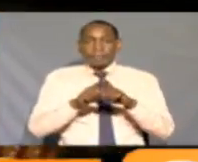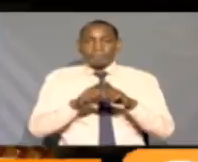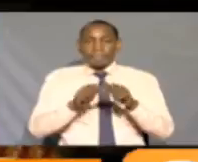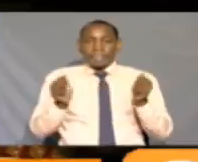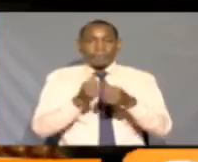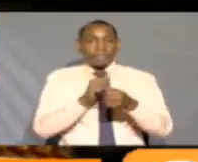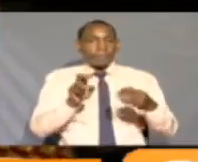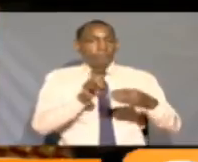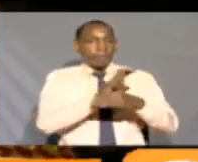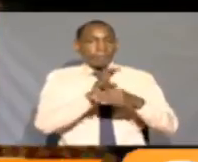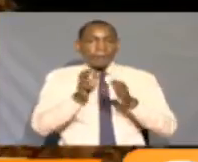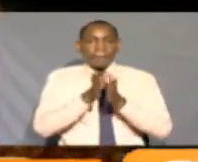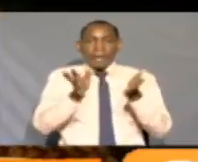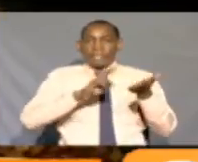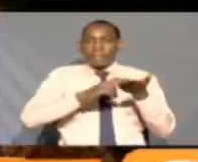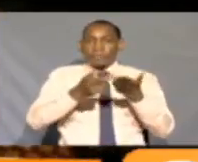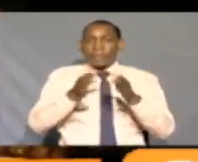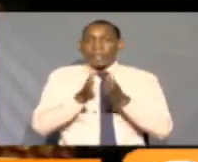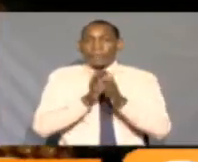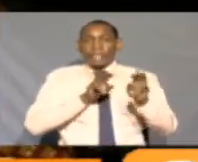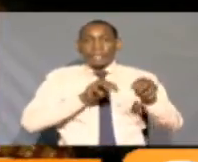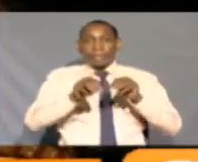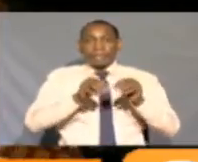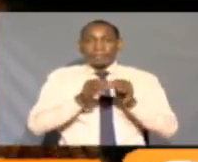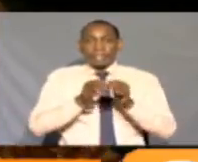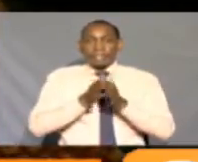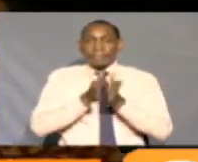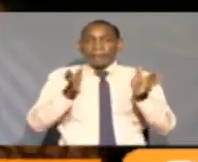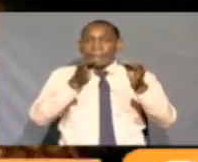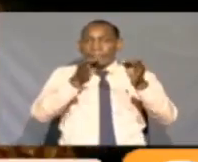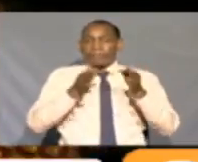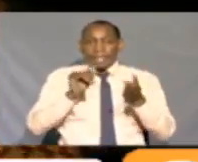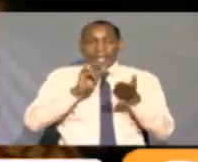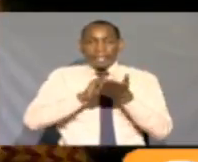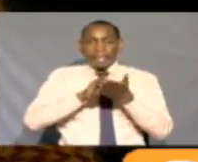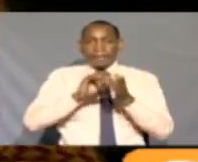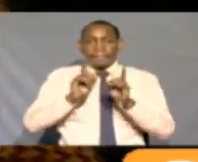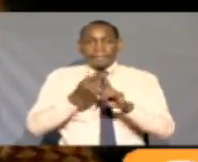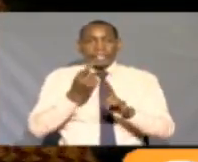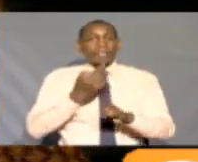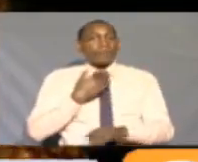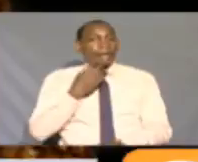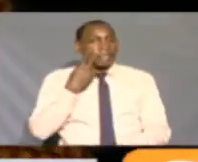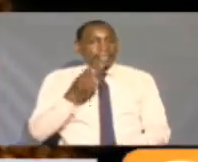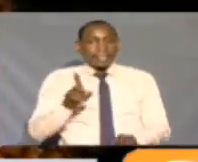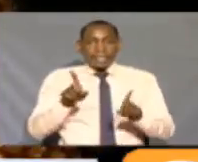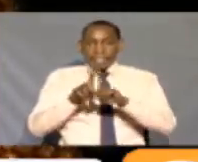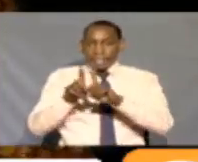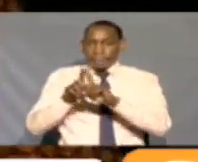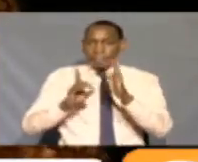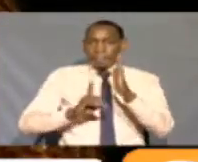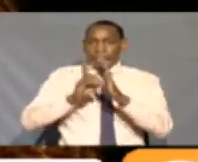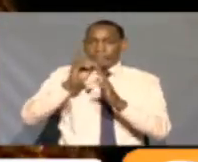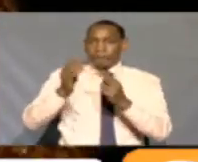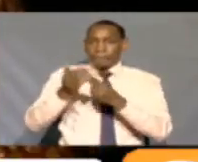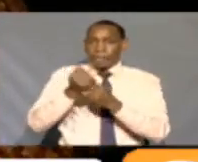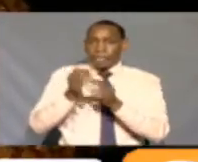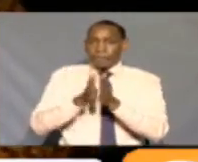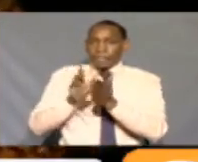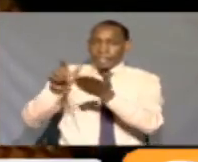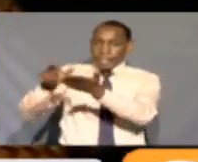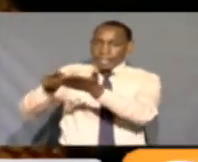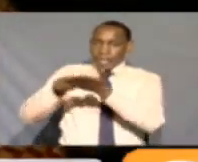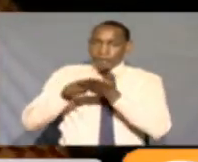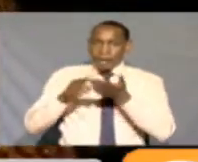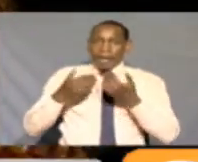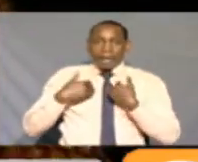to oversee public resources and the management of public finance. That would be the first thing. I think also the development partners or the lenders, I